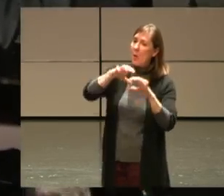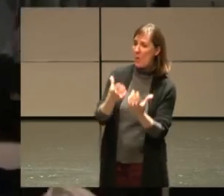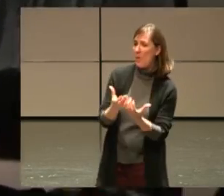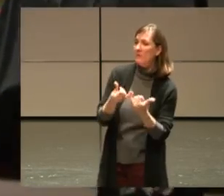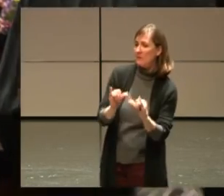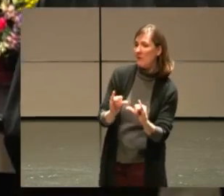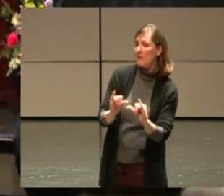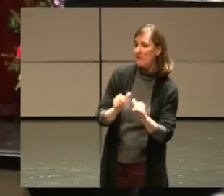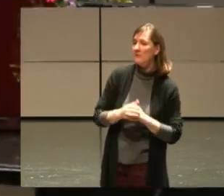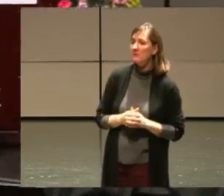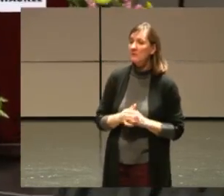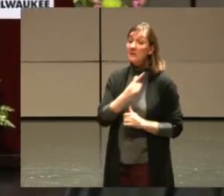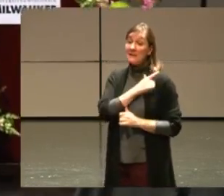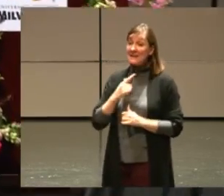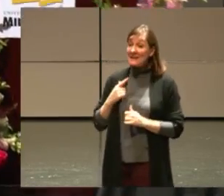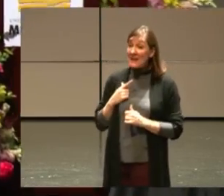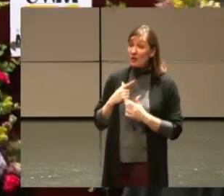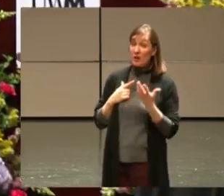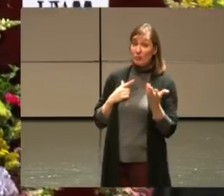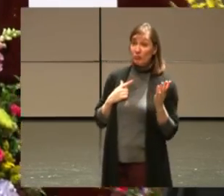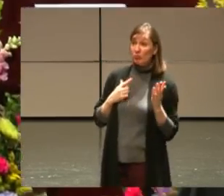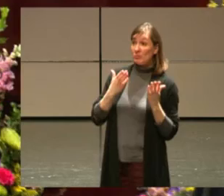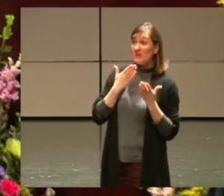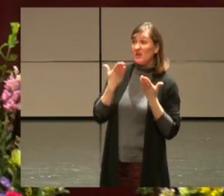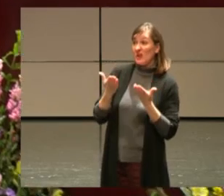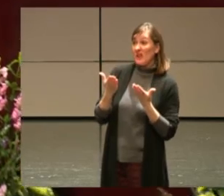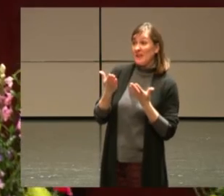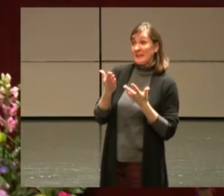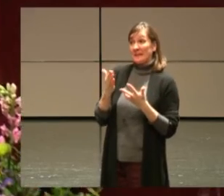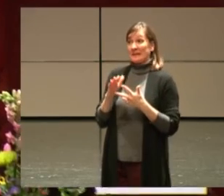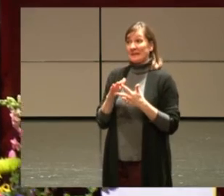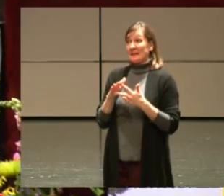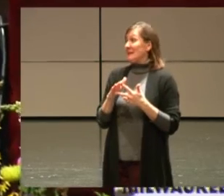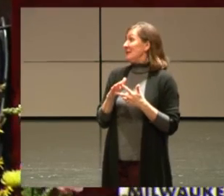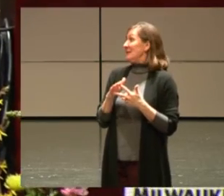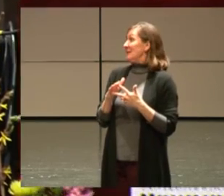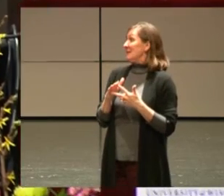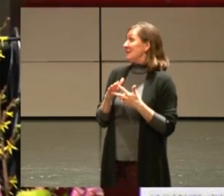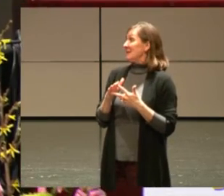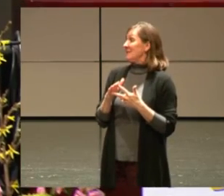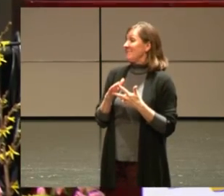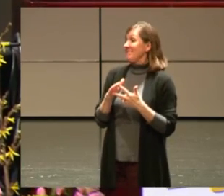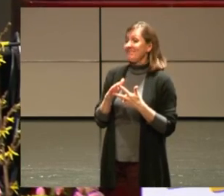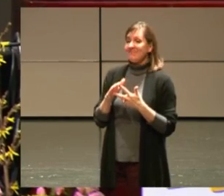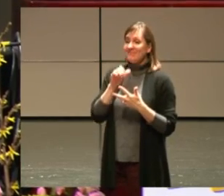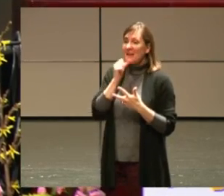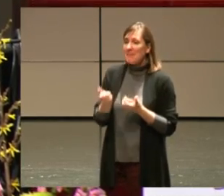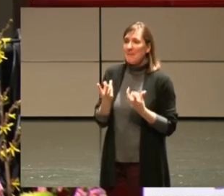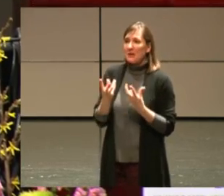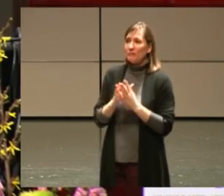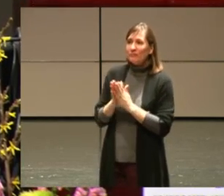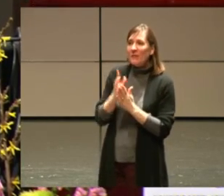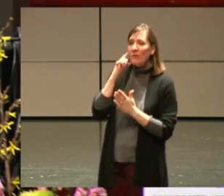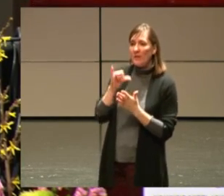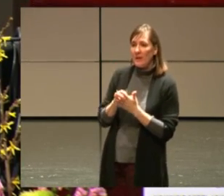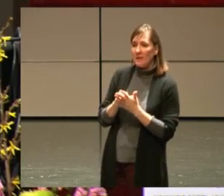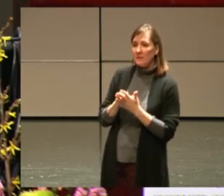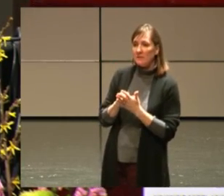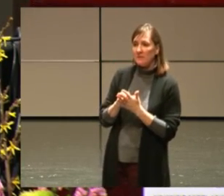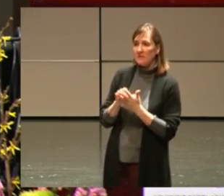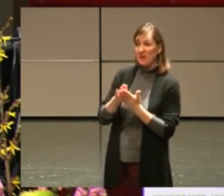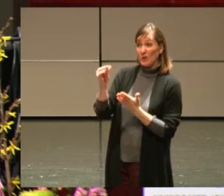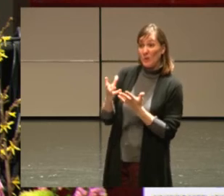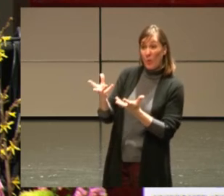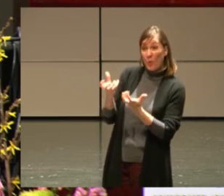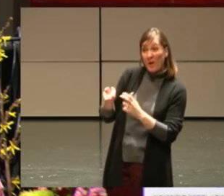not necessarily a lot of appetite for this. In fact, several legislators have asked me, what are we hearing on campus? Are students really rallying behind that?